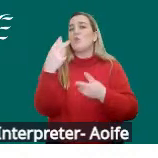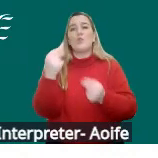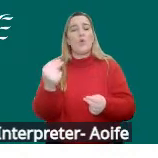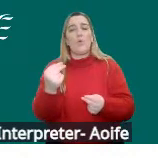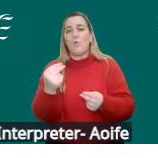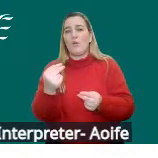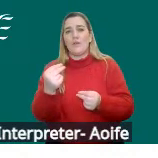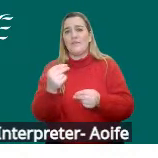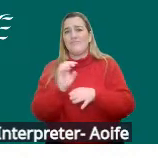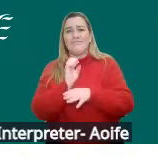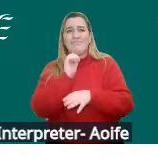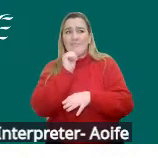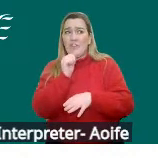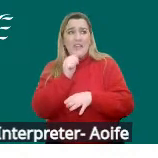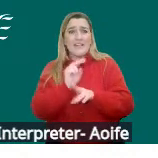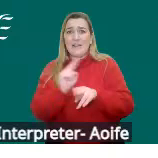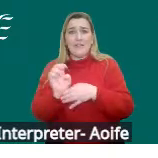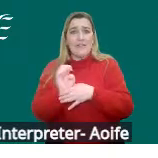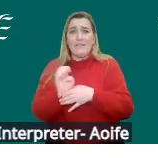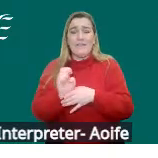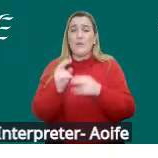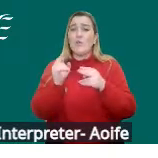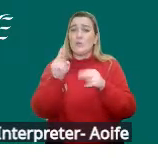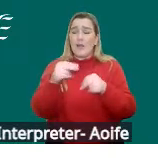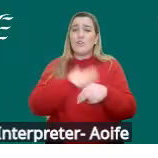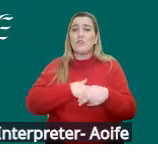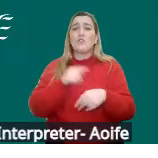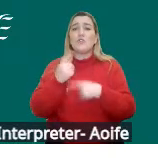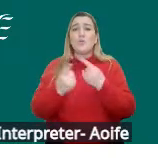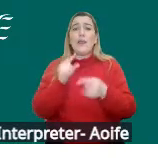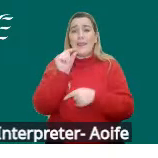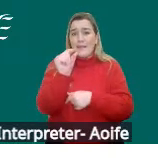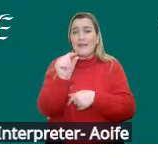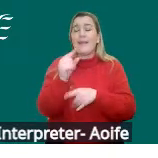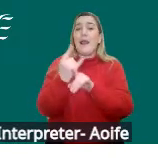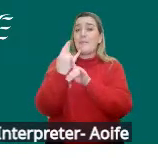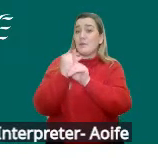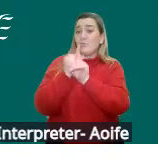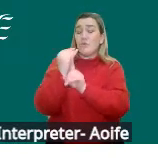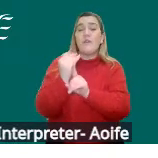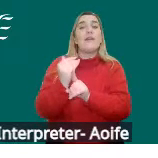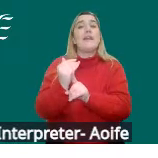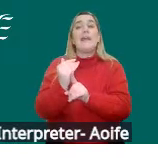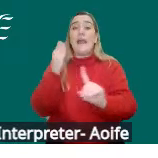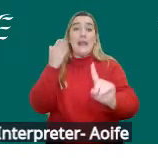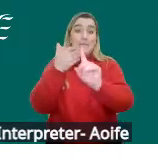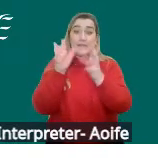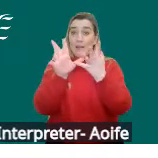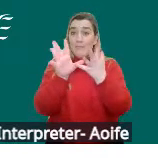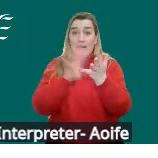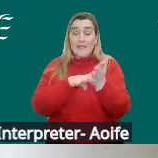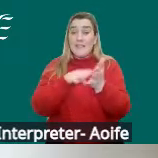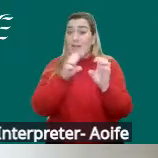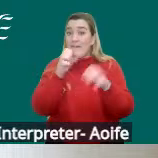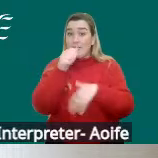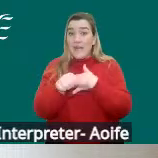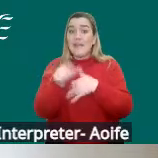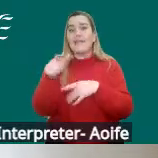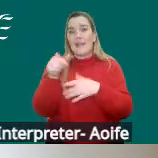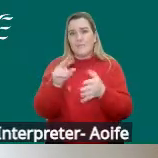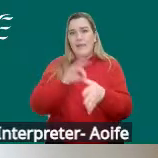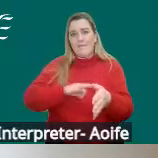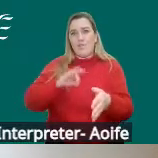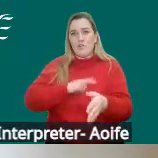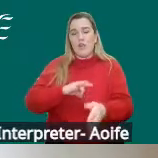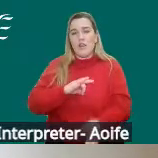physical activity that we need to do to get health benefits. Even aiming for 10 minutes at a time is of use. We also need to